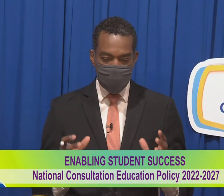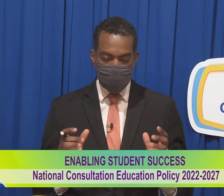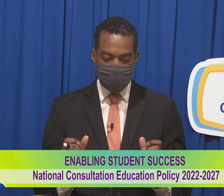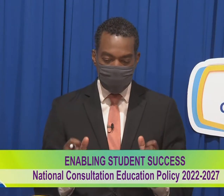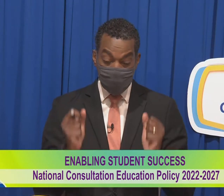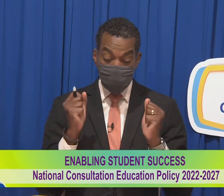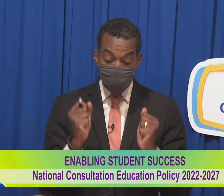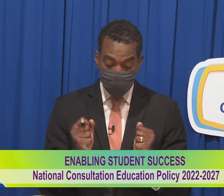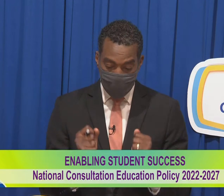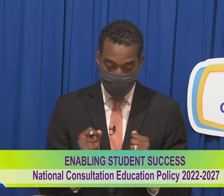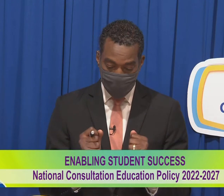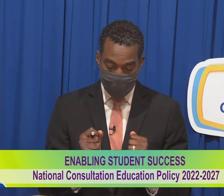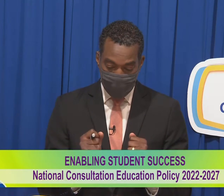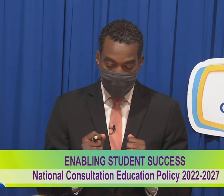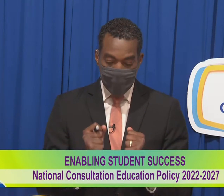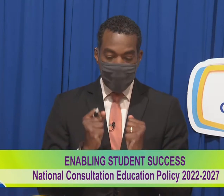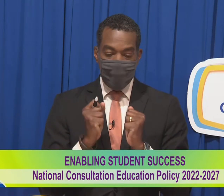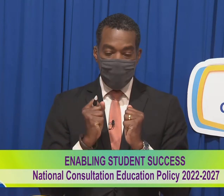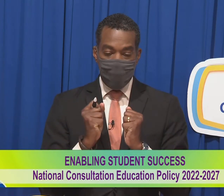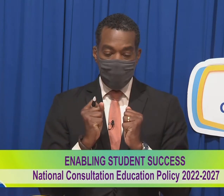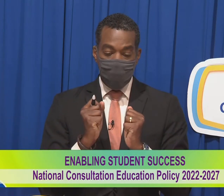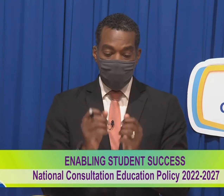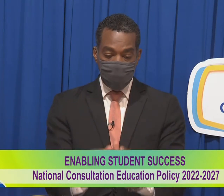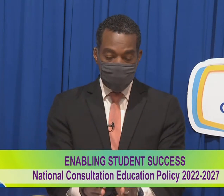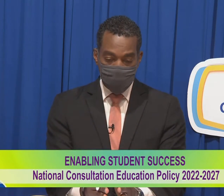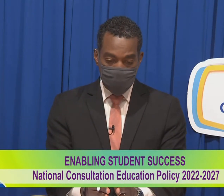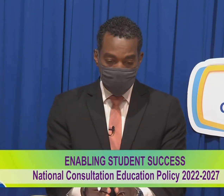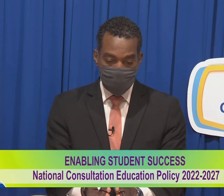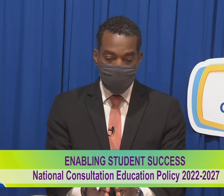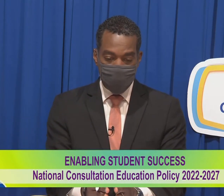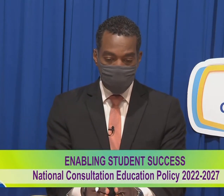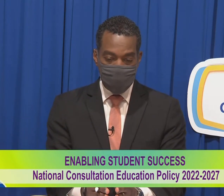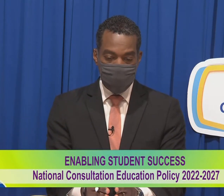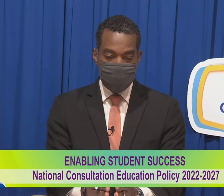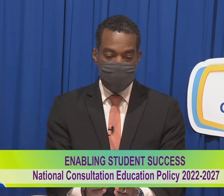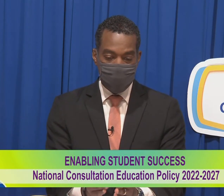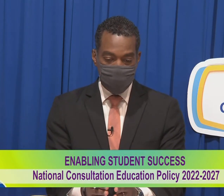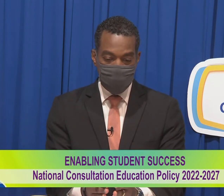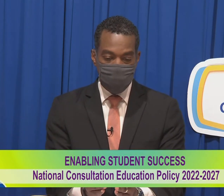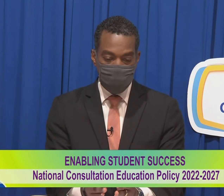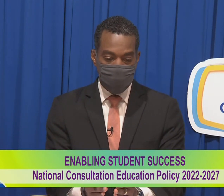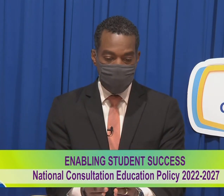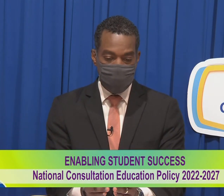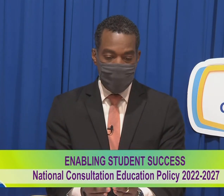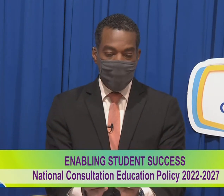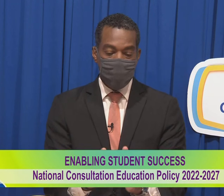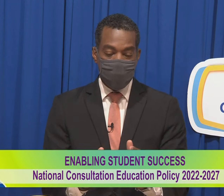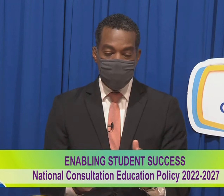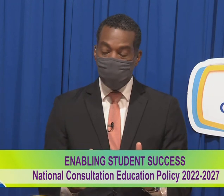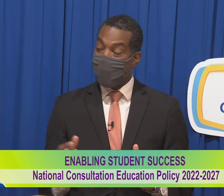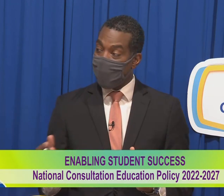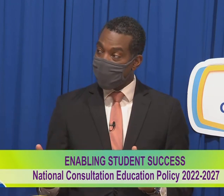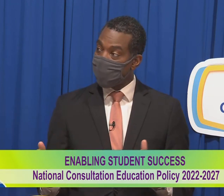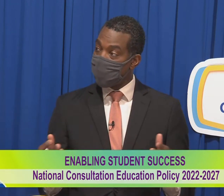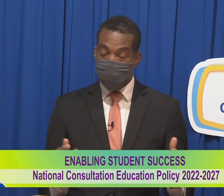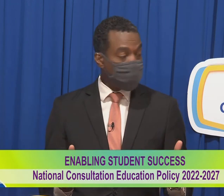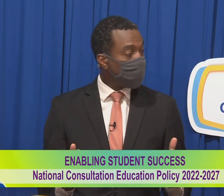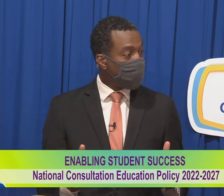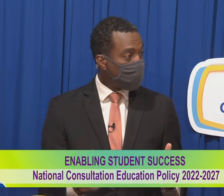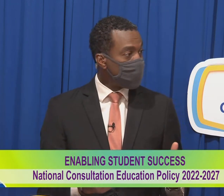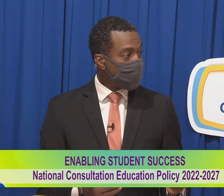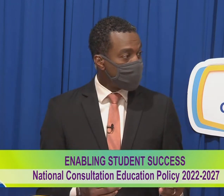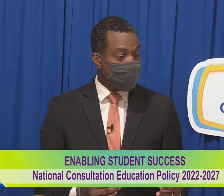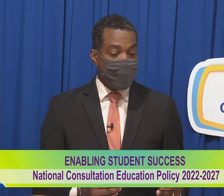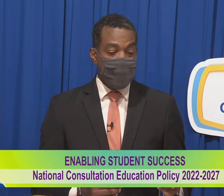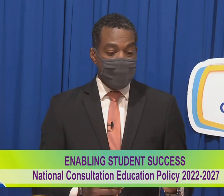in terms of saying, okay, well, to get onto the pathway to successful students? Because when I asked